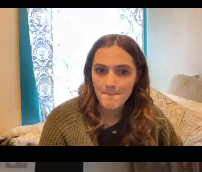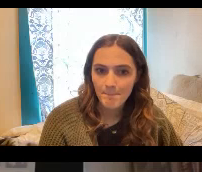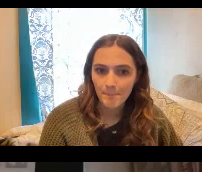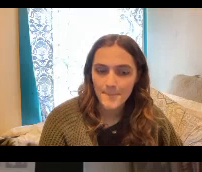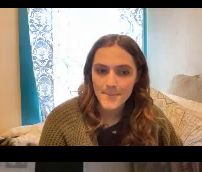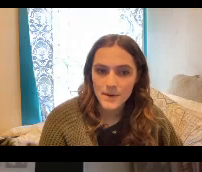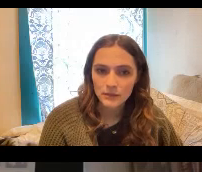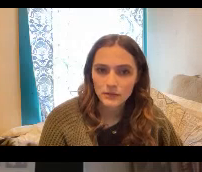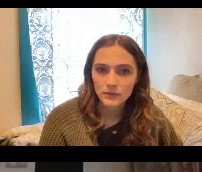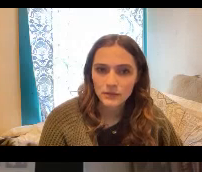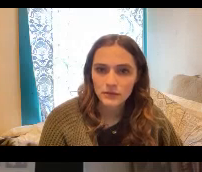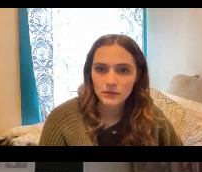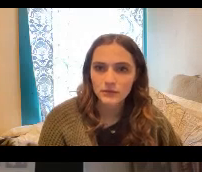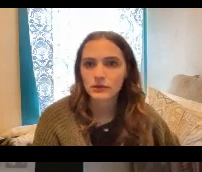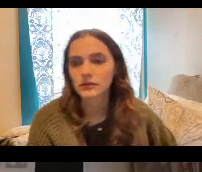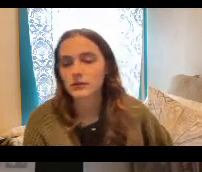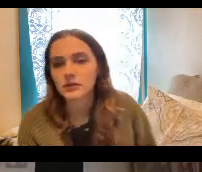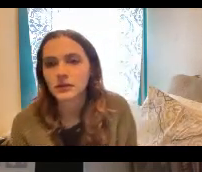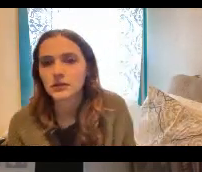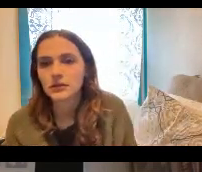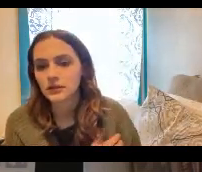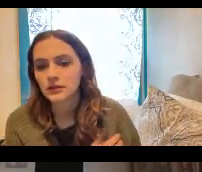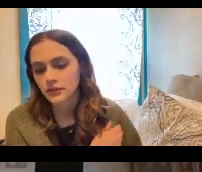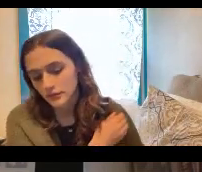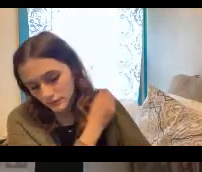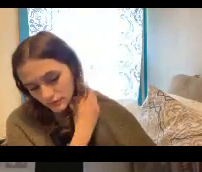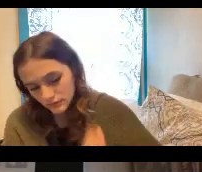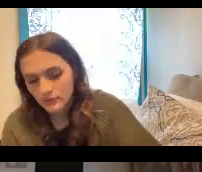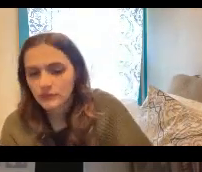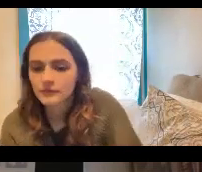me along the way. Okay, so